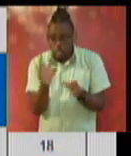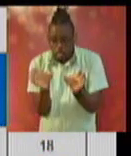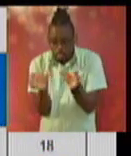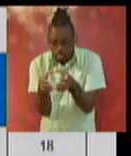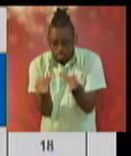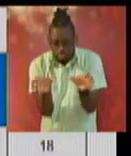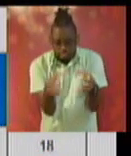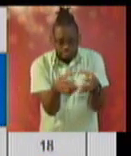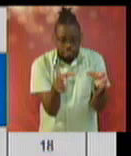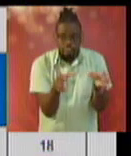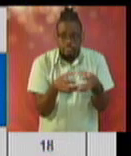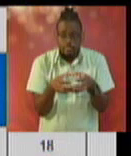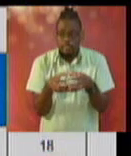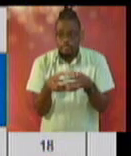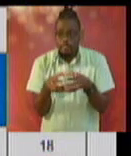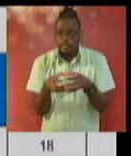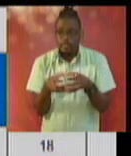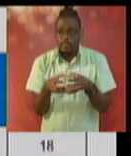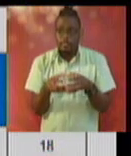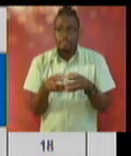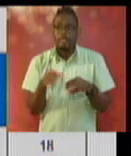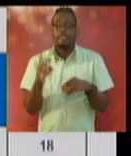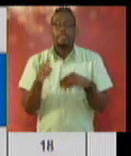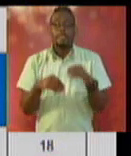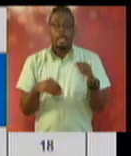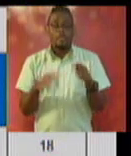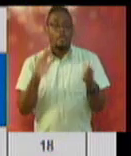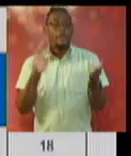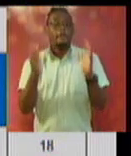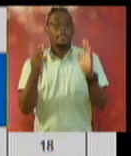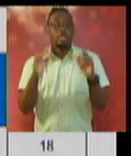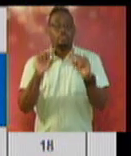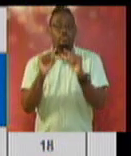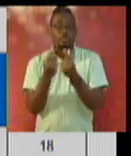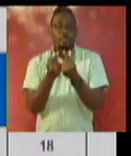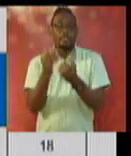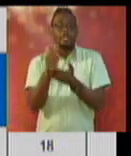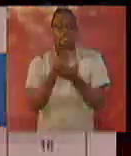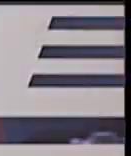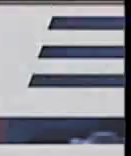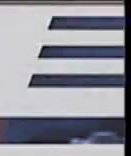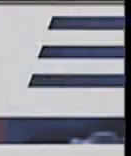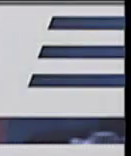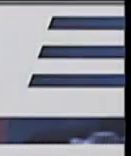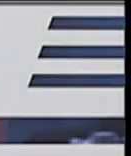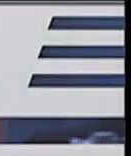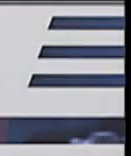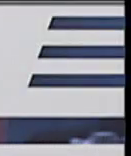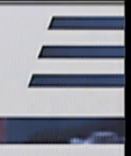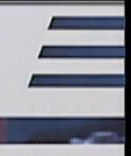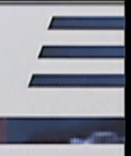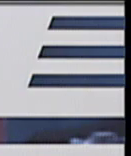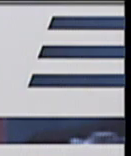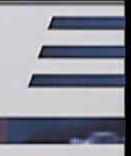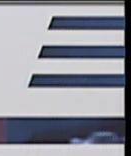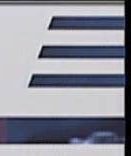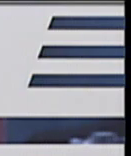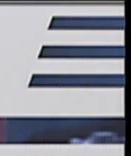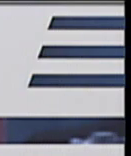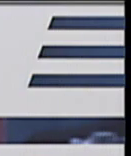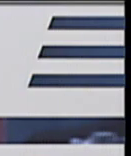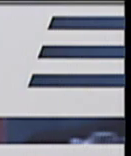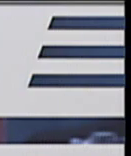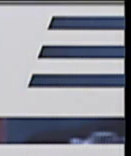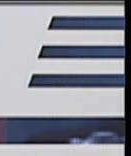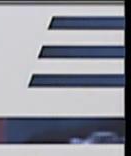15th to the 28th of November, than the first period, which was the 1st to the 14th. He said the highest number of cases within